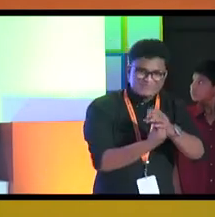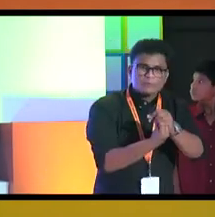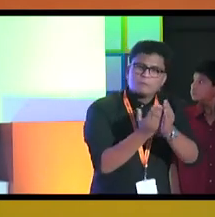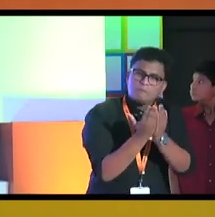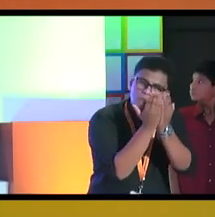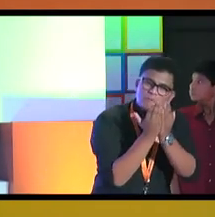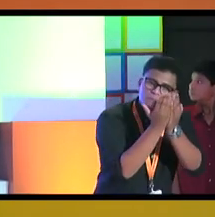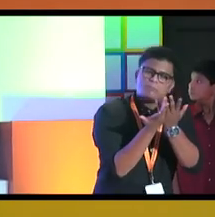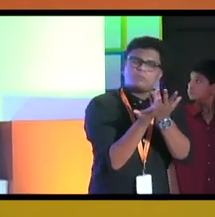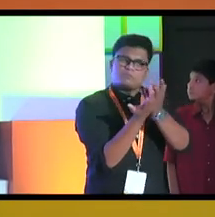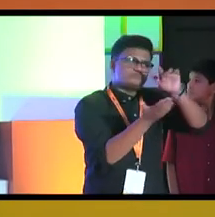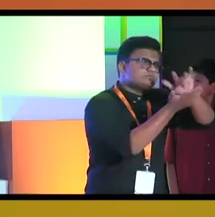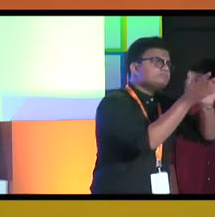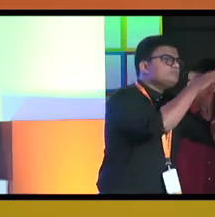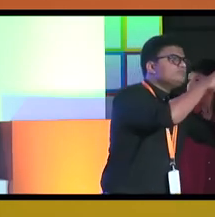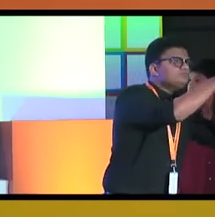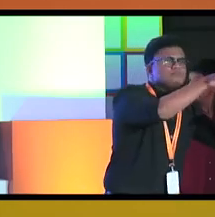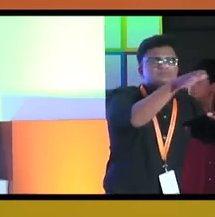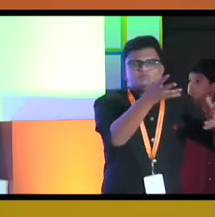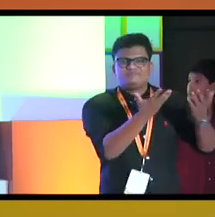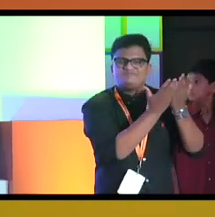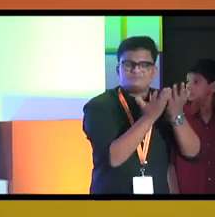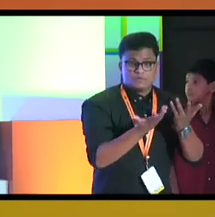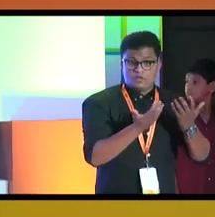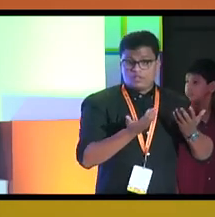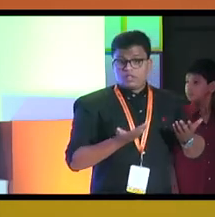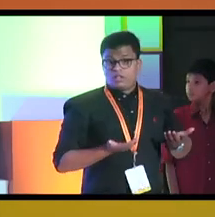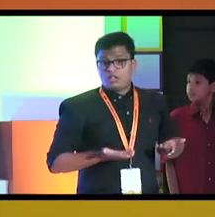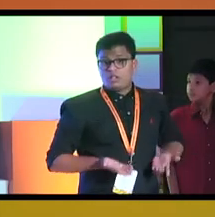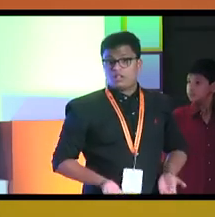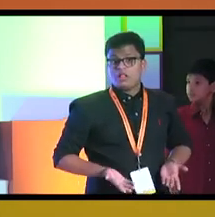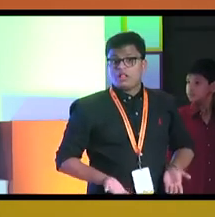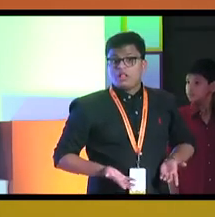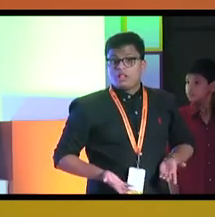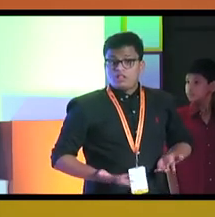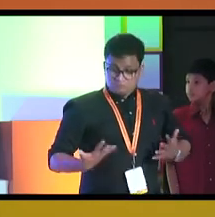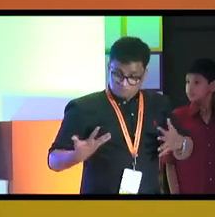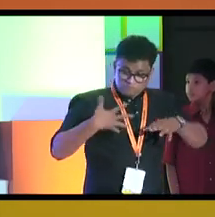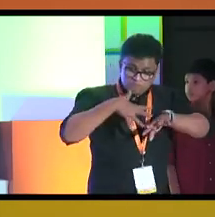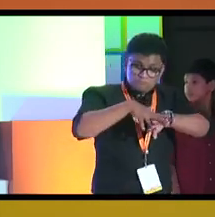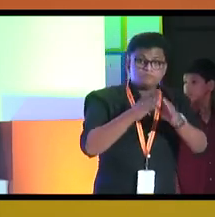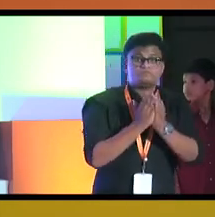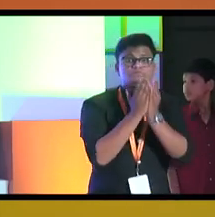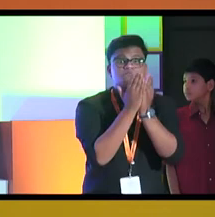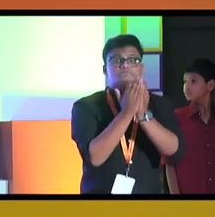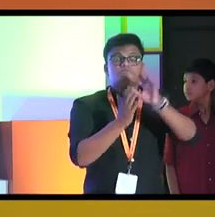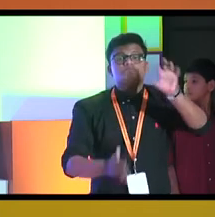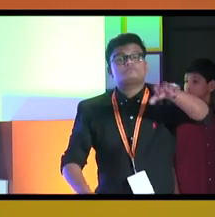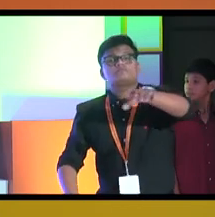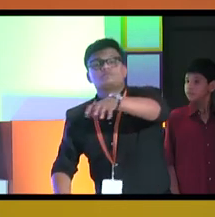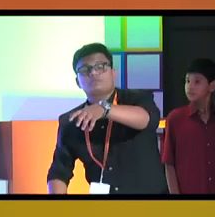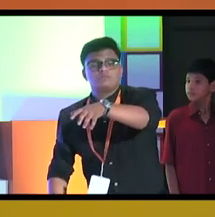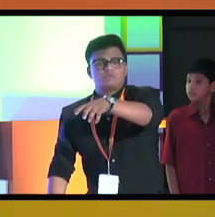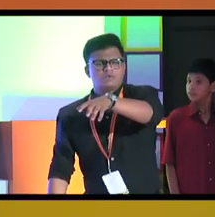informal education center, now which has become inclusive education center, and where in